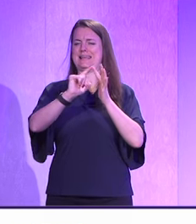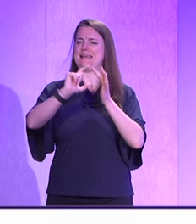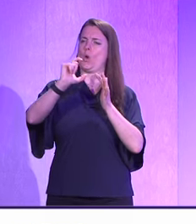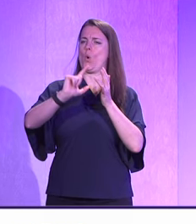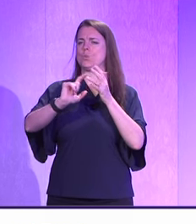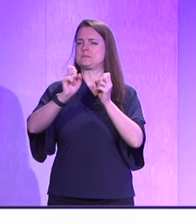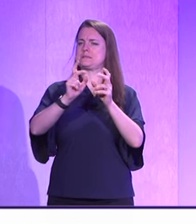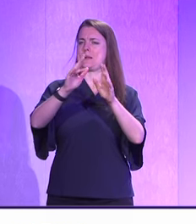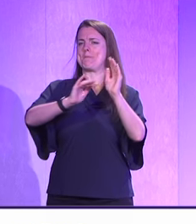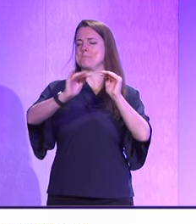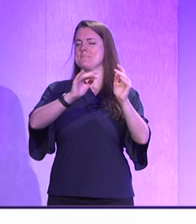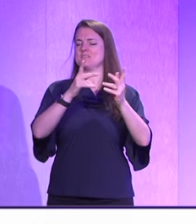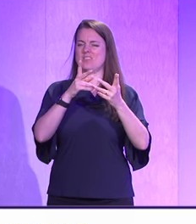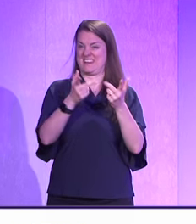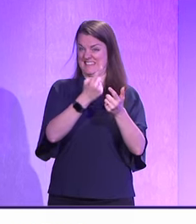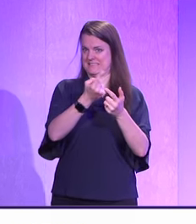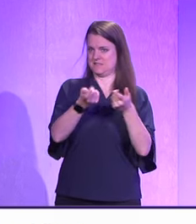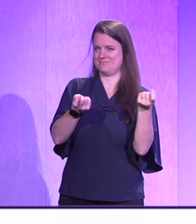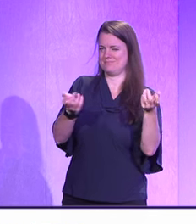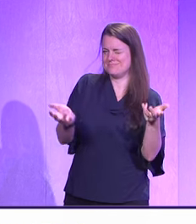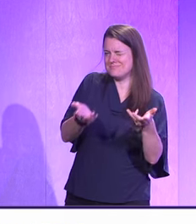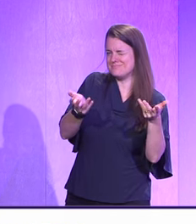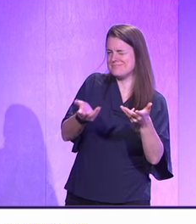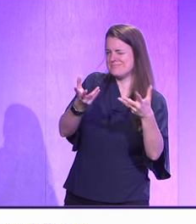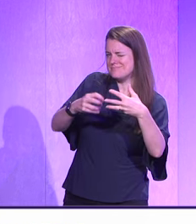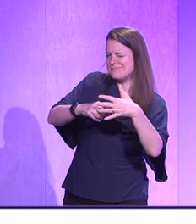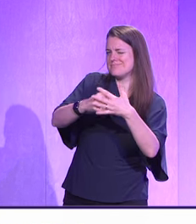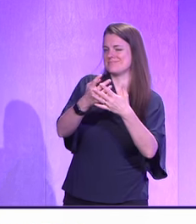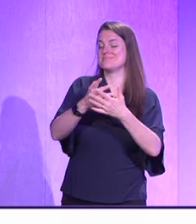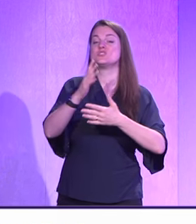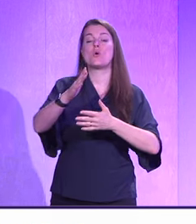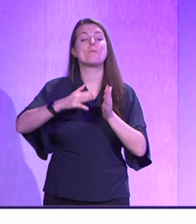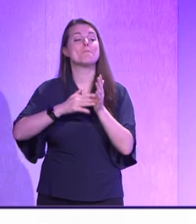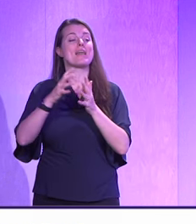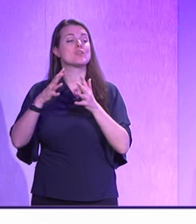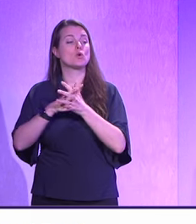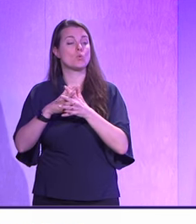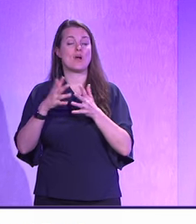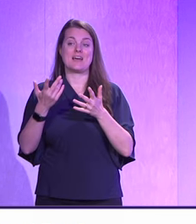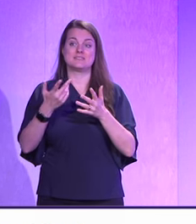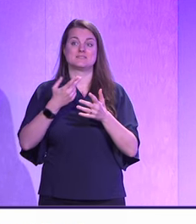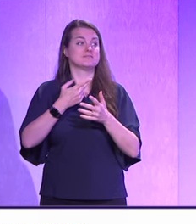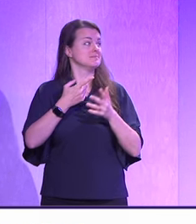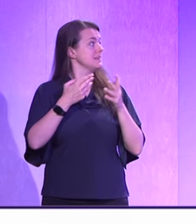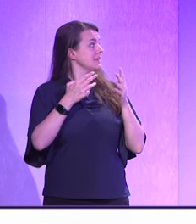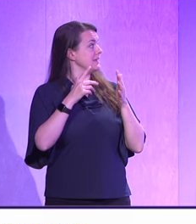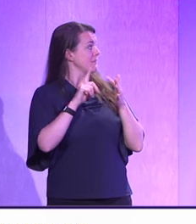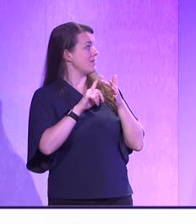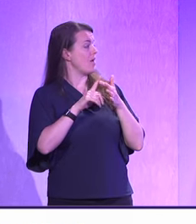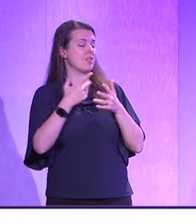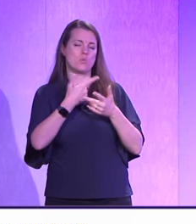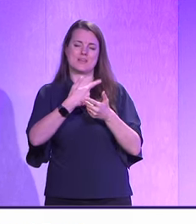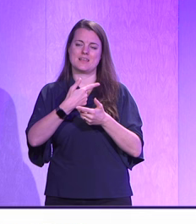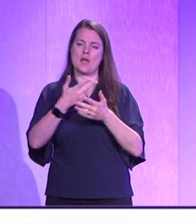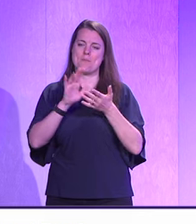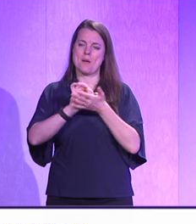on. And so then he said, yeah, Matthew and Manuel, I'd like to publish a book based on all of